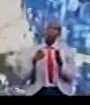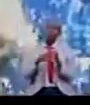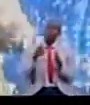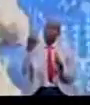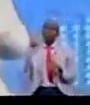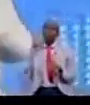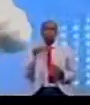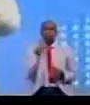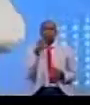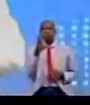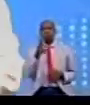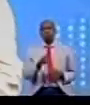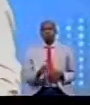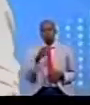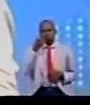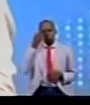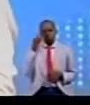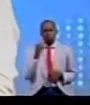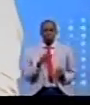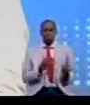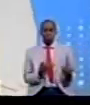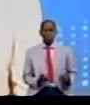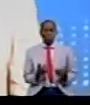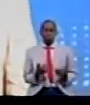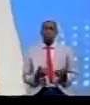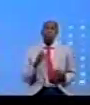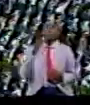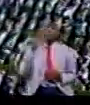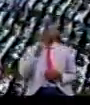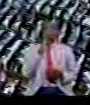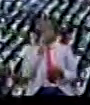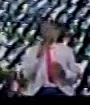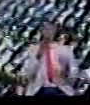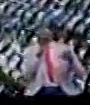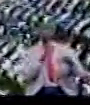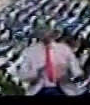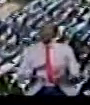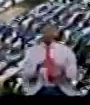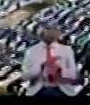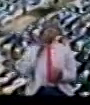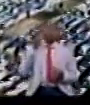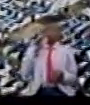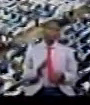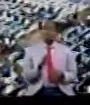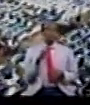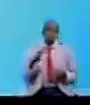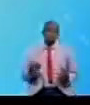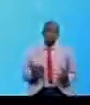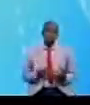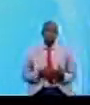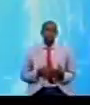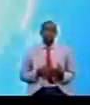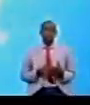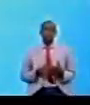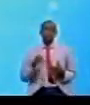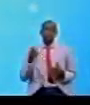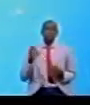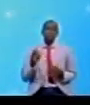don't know whether it's a network problem. We want to open our mouth. Yeah, once again. Very, very, very well. Very, very, very